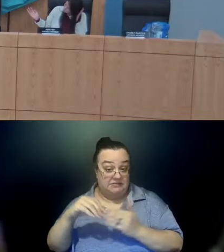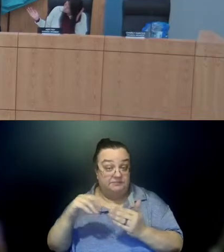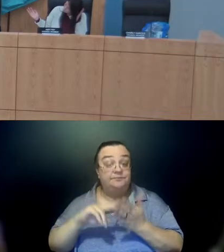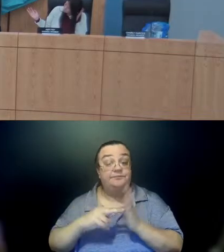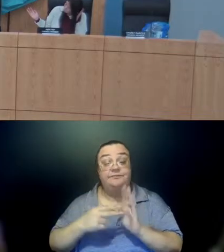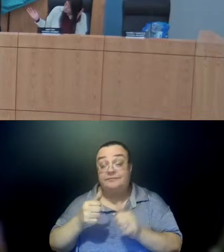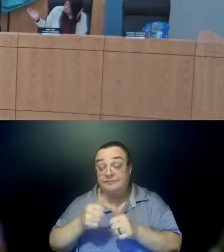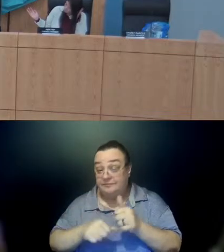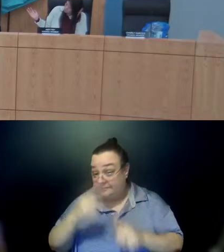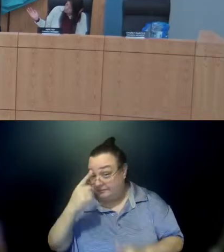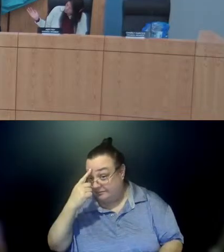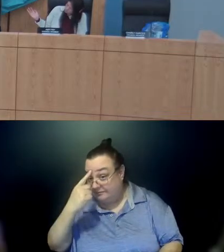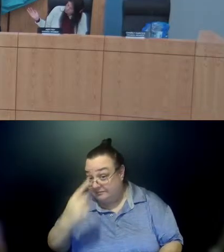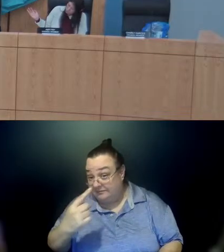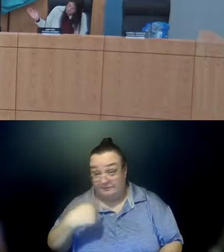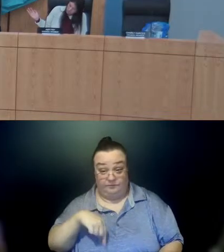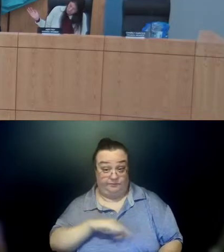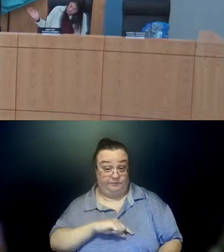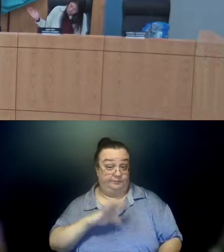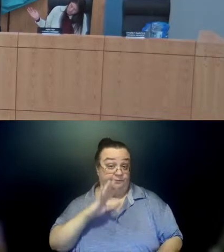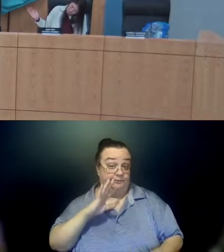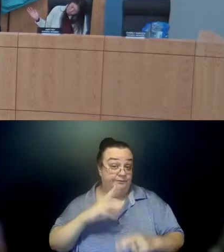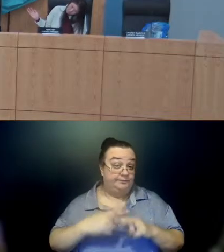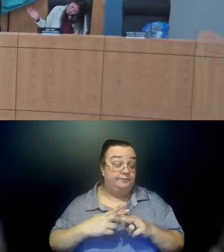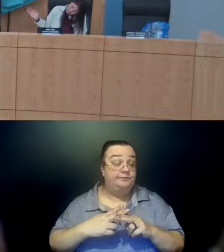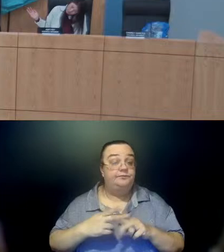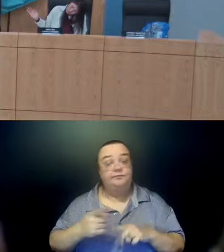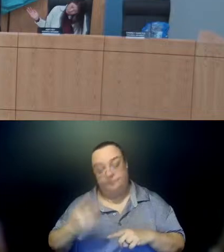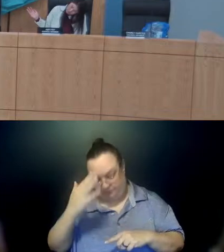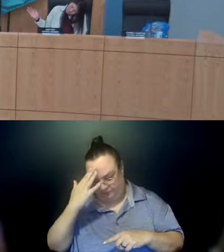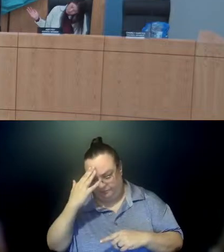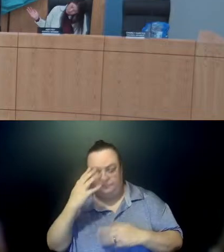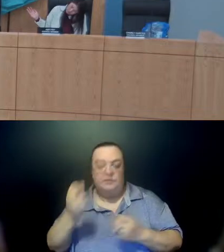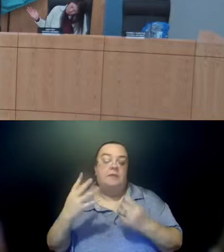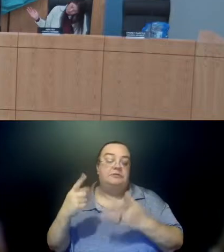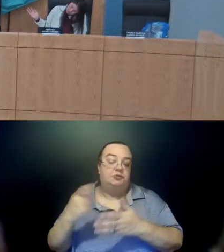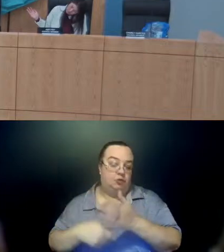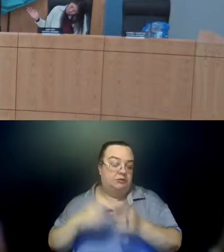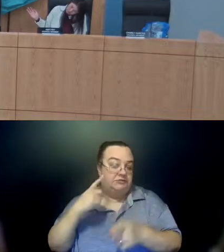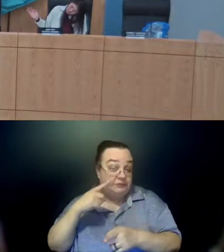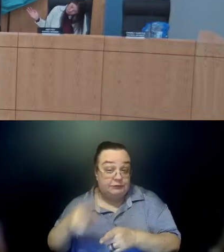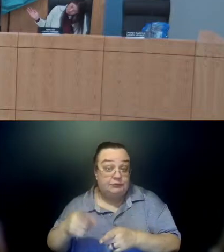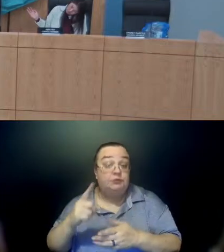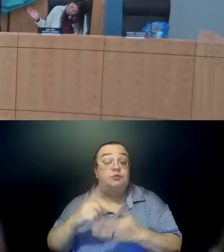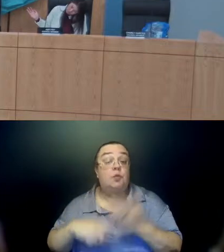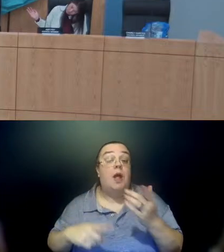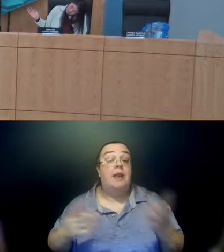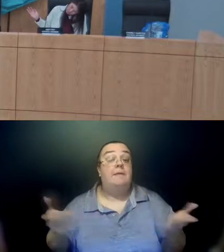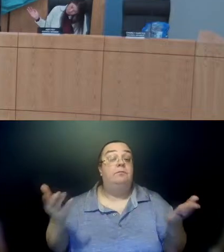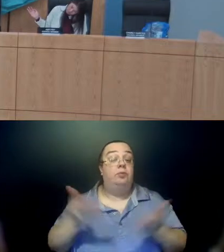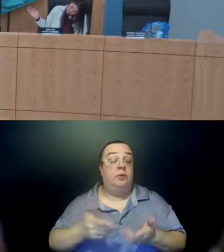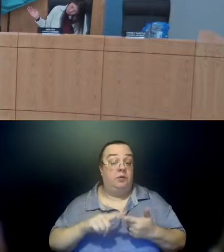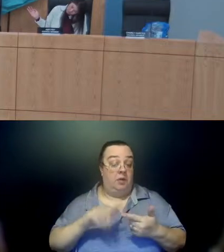penny that we're talking about, you know what it cost you. What it brings into the town is